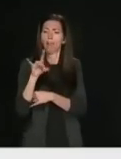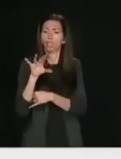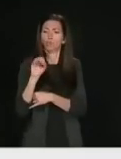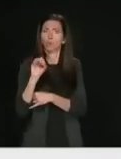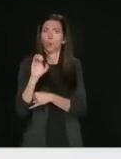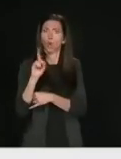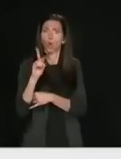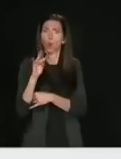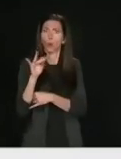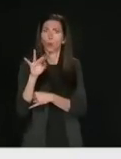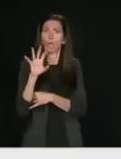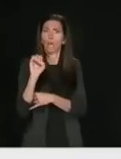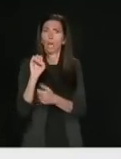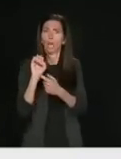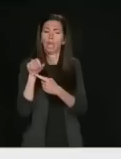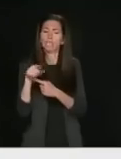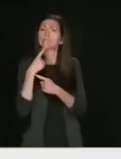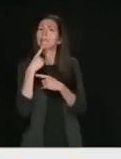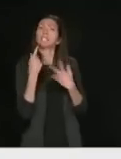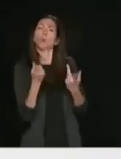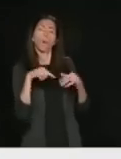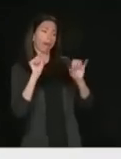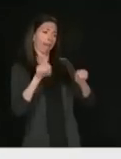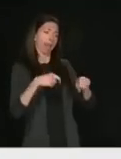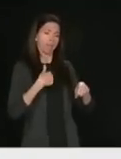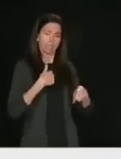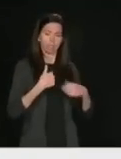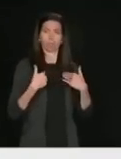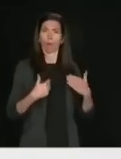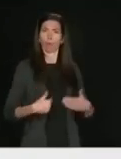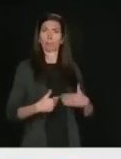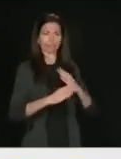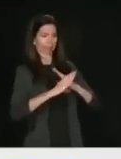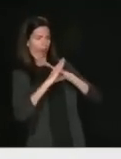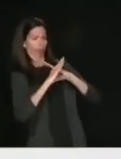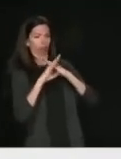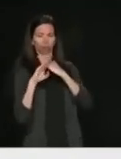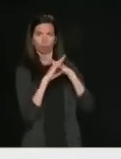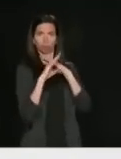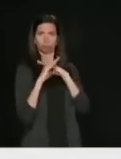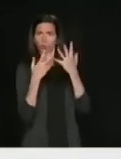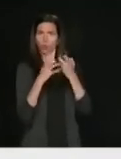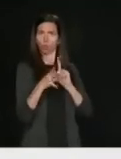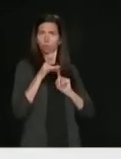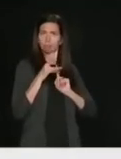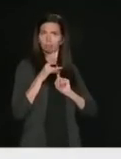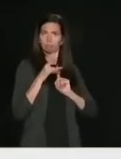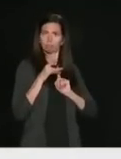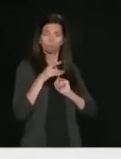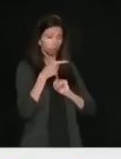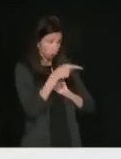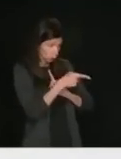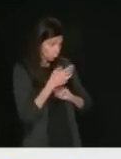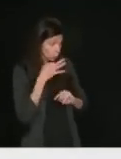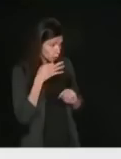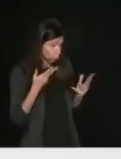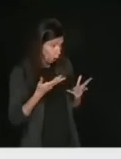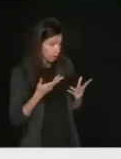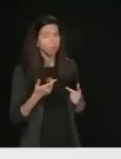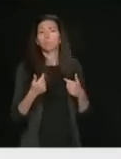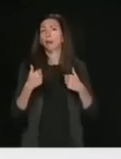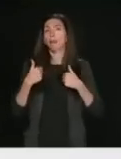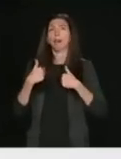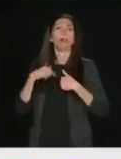getting COVID-19. I just want to get your thoughts on whether or not you think it is a good preventative approach. I will continue to follow advice of